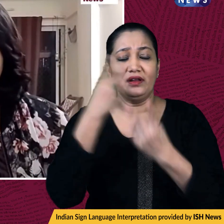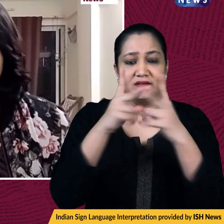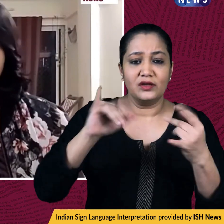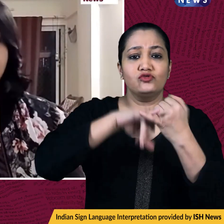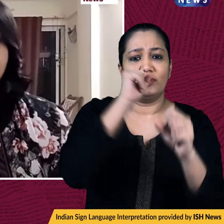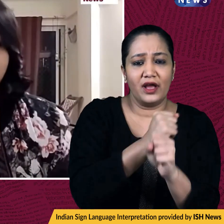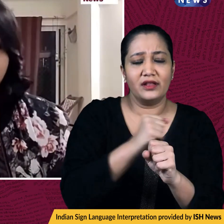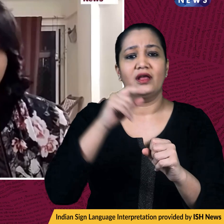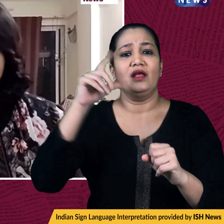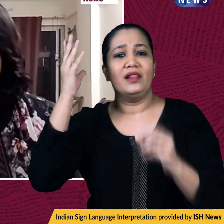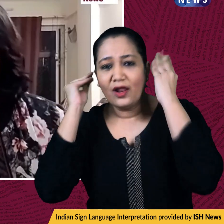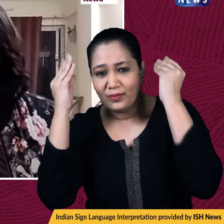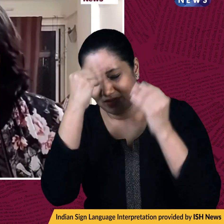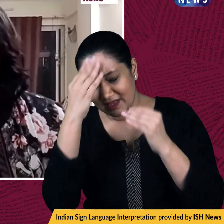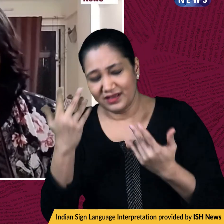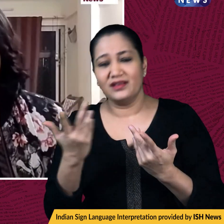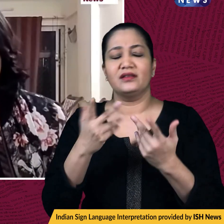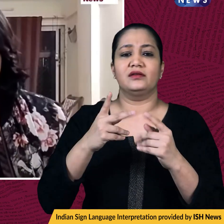been registered for the same.